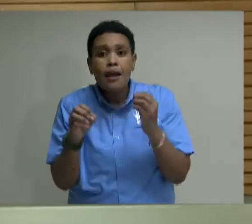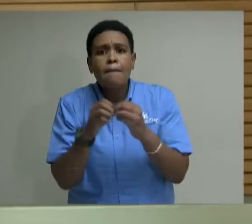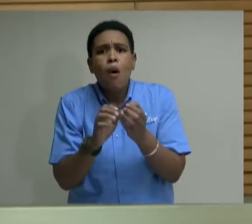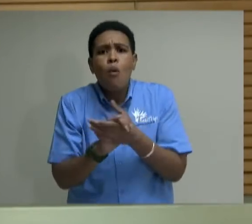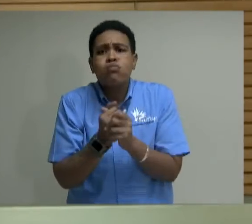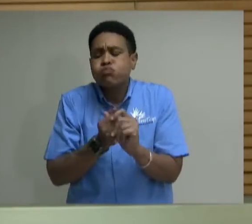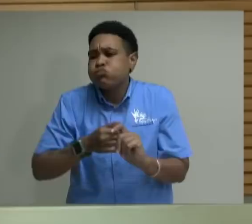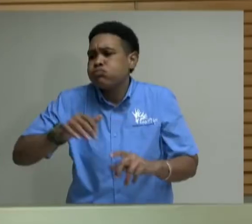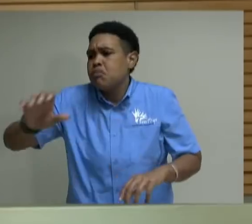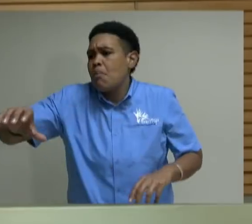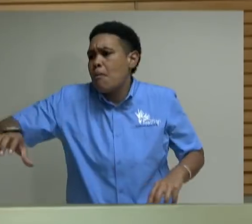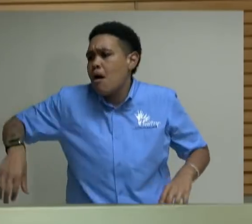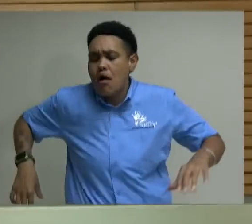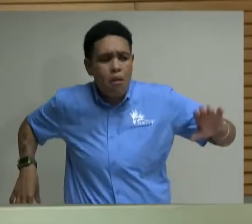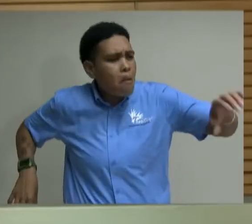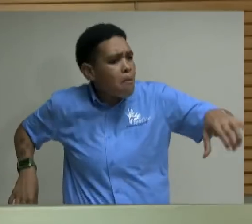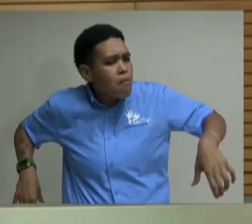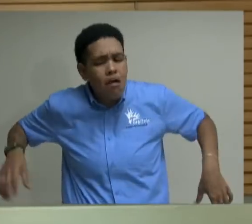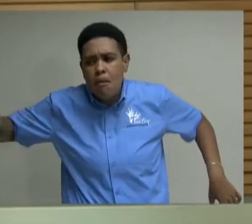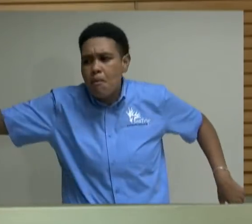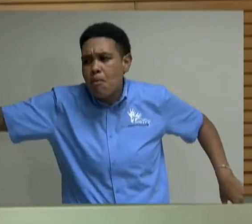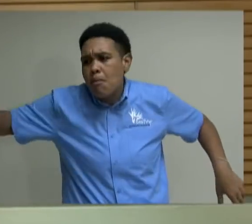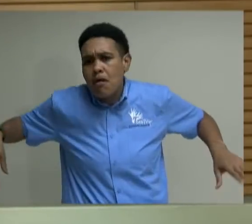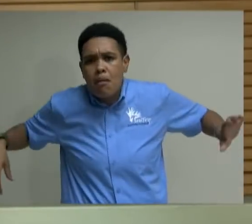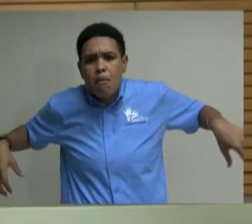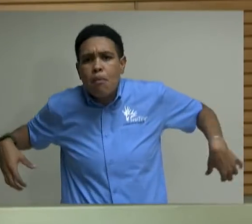washing stations around the schools,